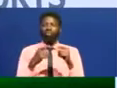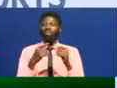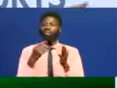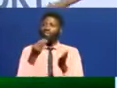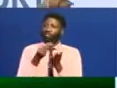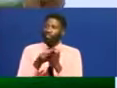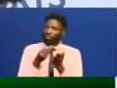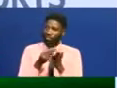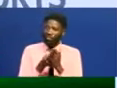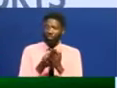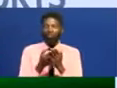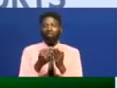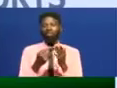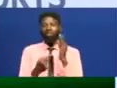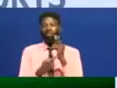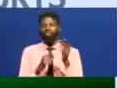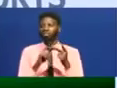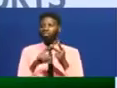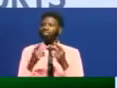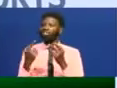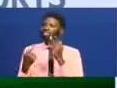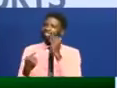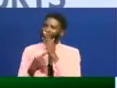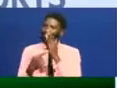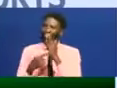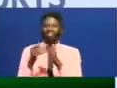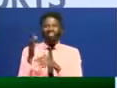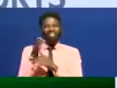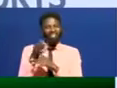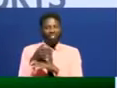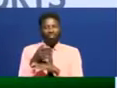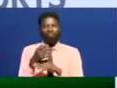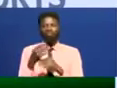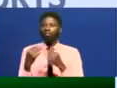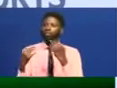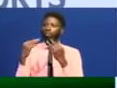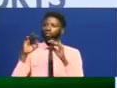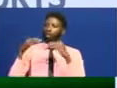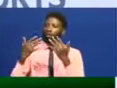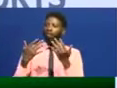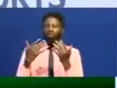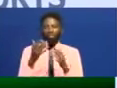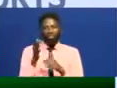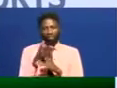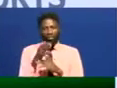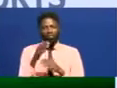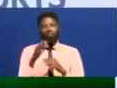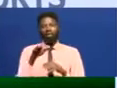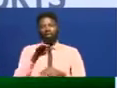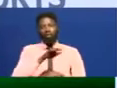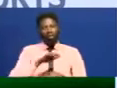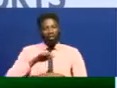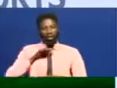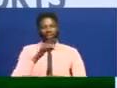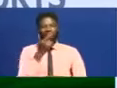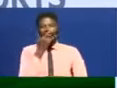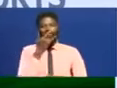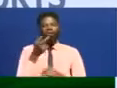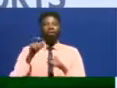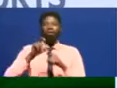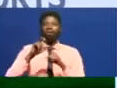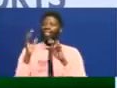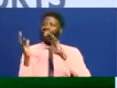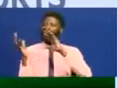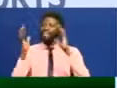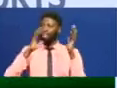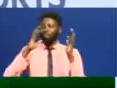innovate electronic. You can innovate fisheries. You can tell us how to increase fish in Lake Victoria. You can innovate climate